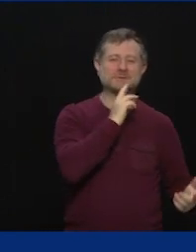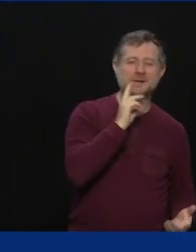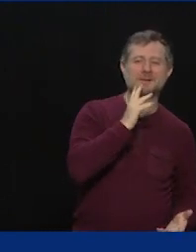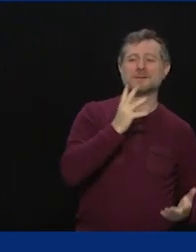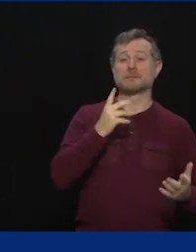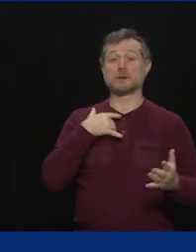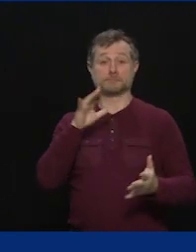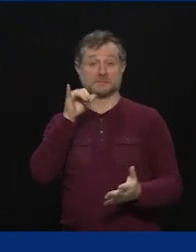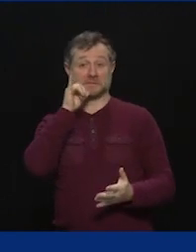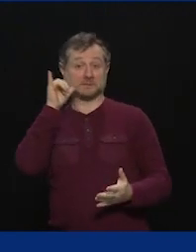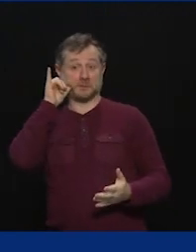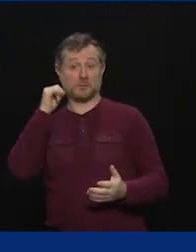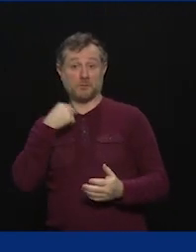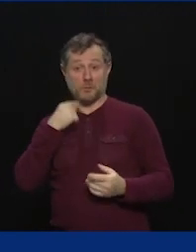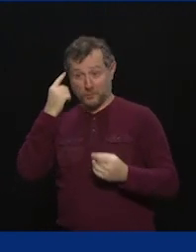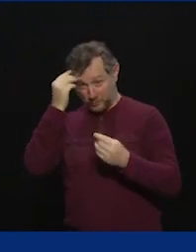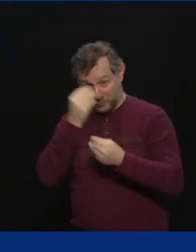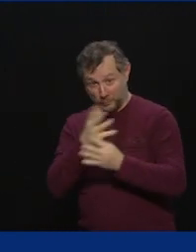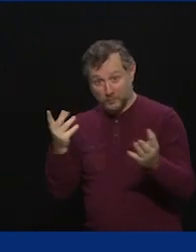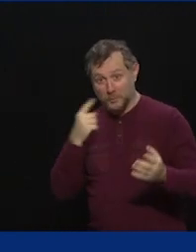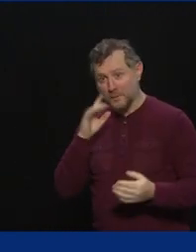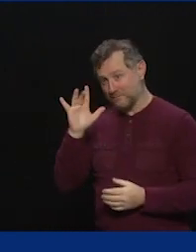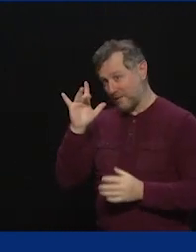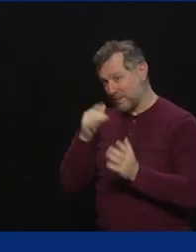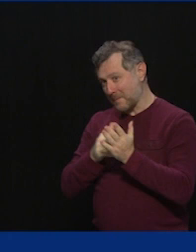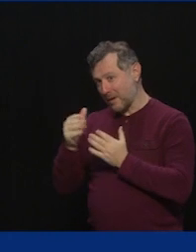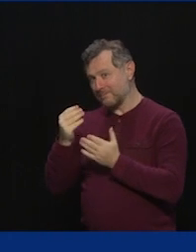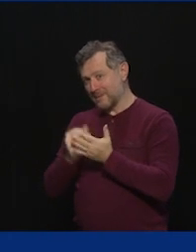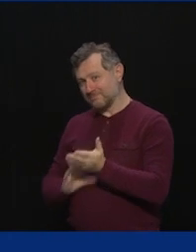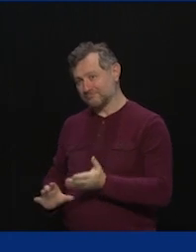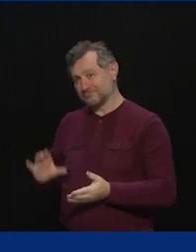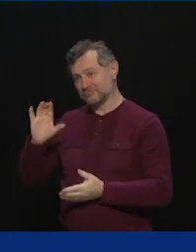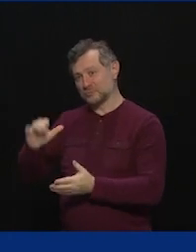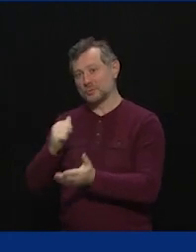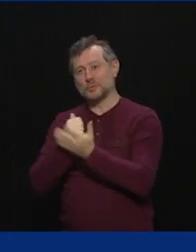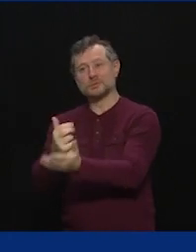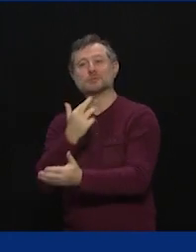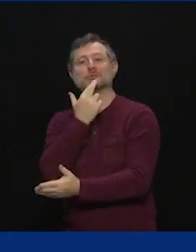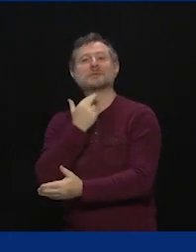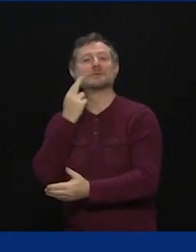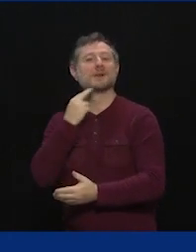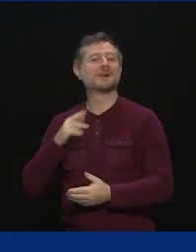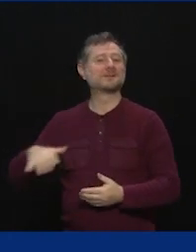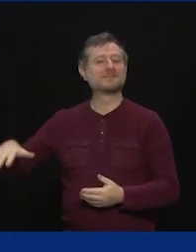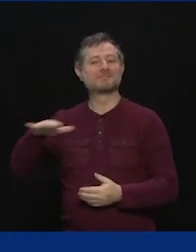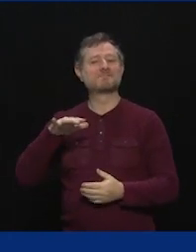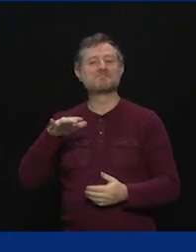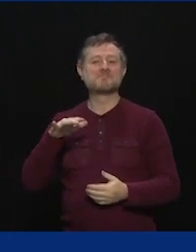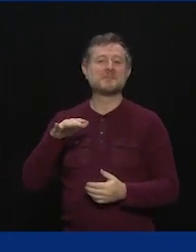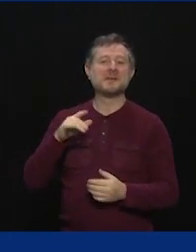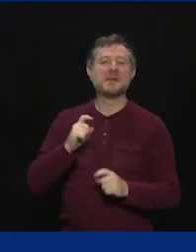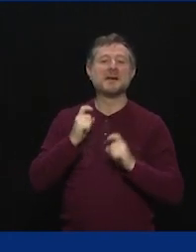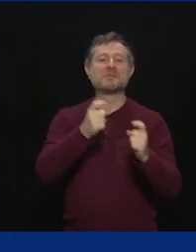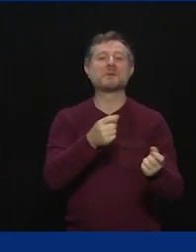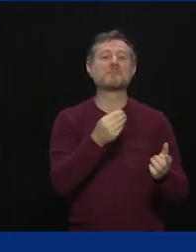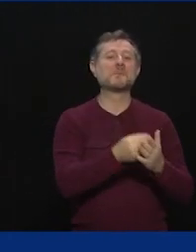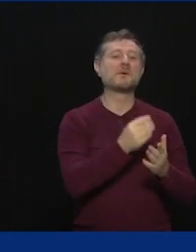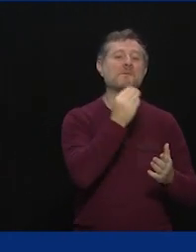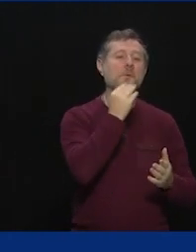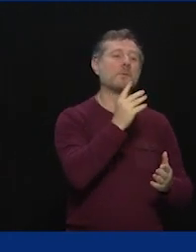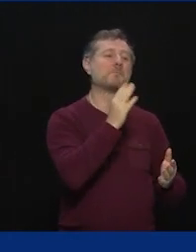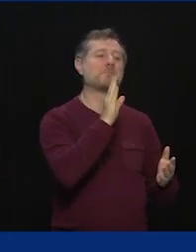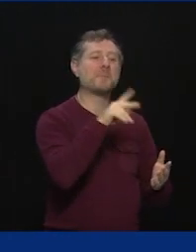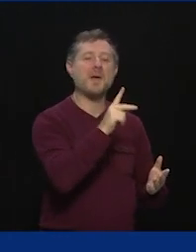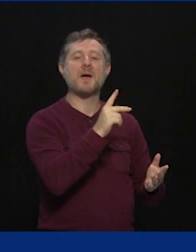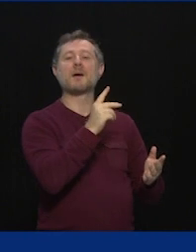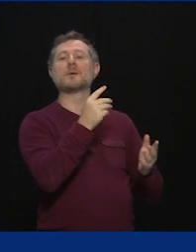$25 million more to help restaurants indirectly by getting money to food banks and food distribution centers so they can purchase